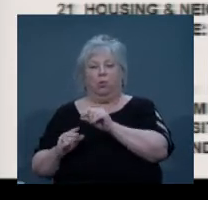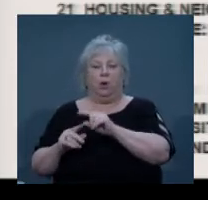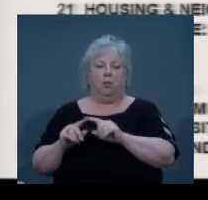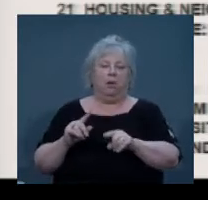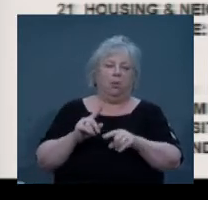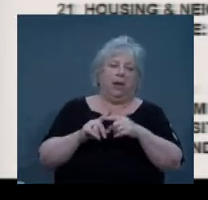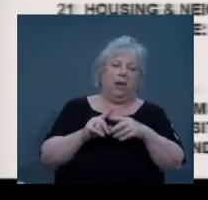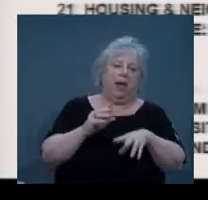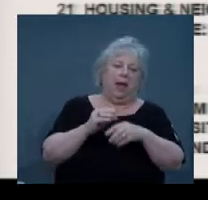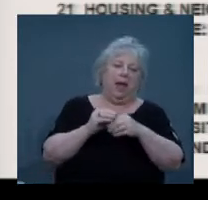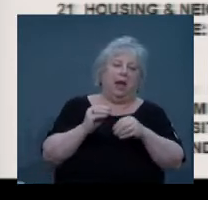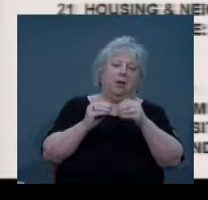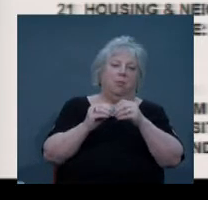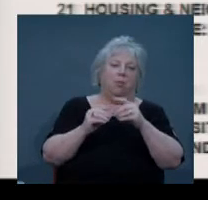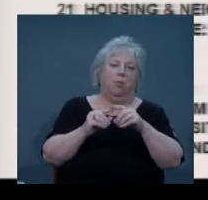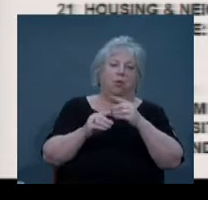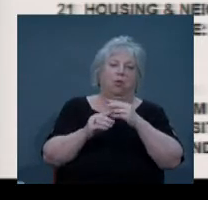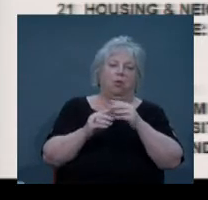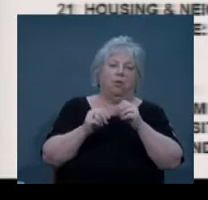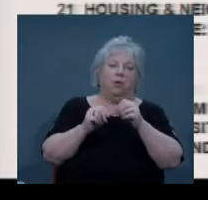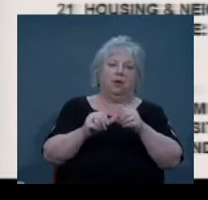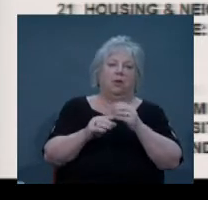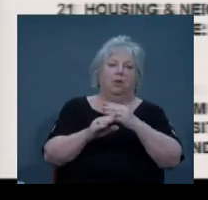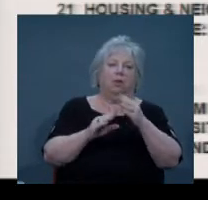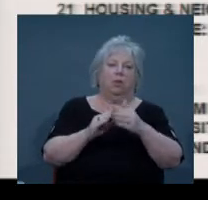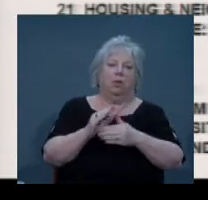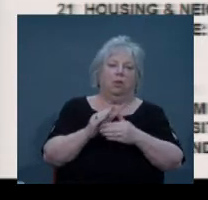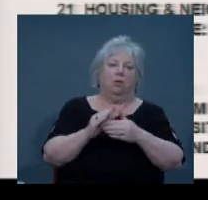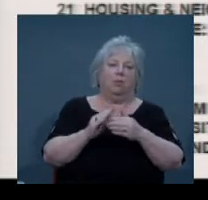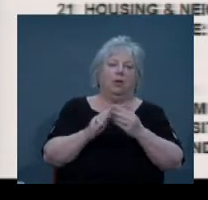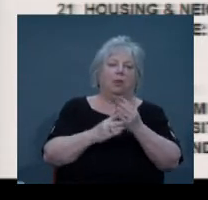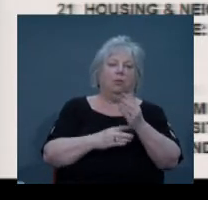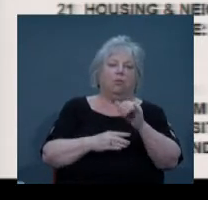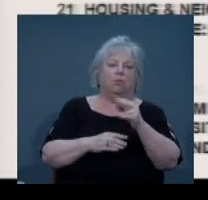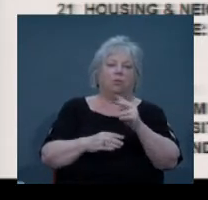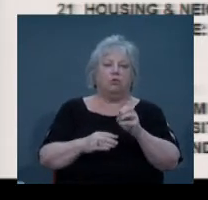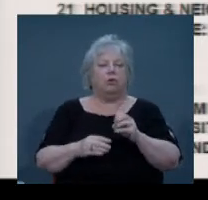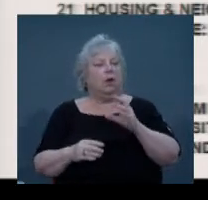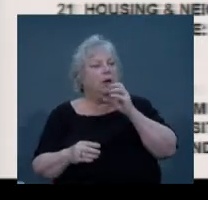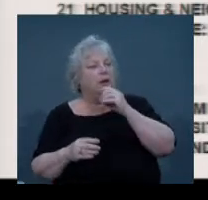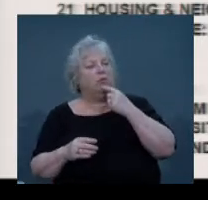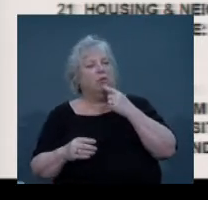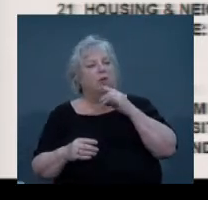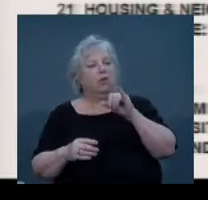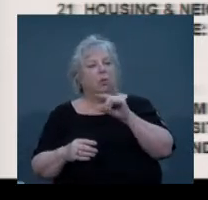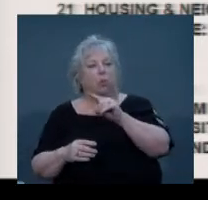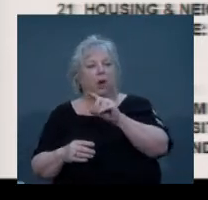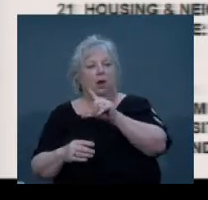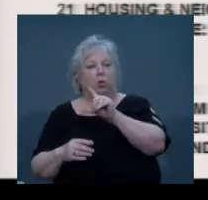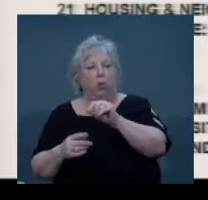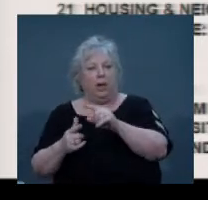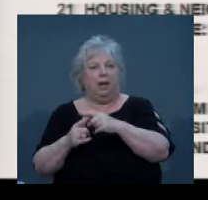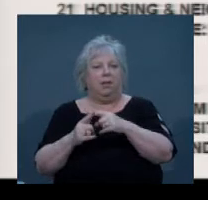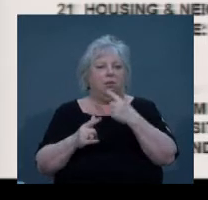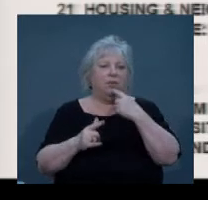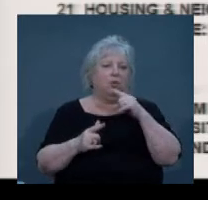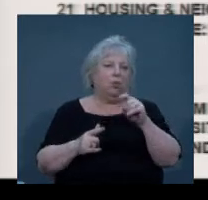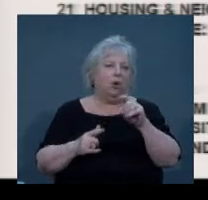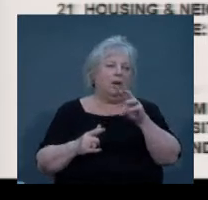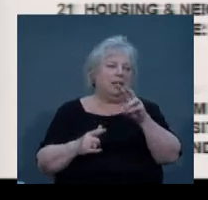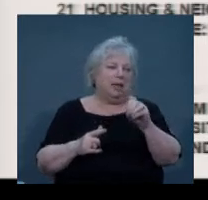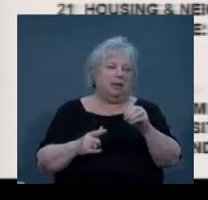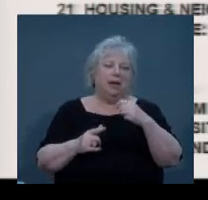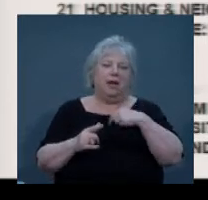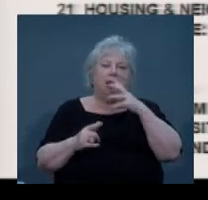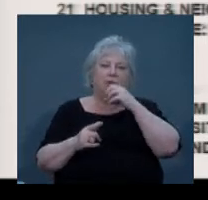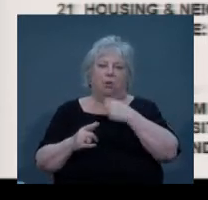them through June. So that's what's creating I that. guess whenever you said the 120 and then you said the 160, I assume that we